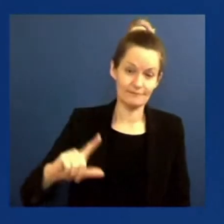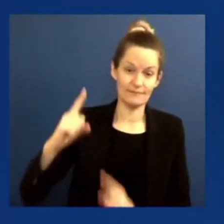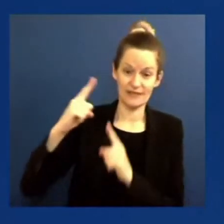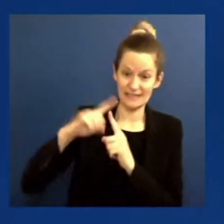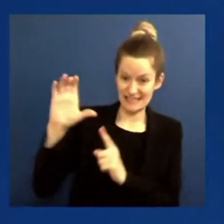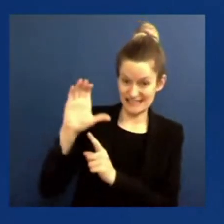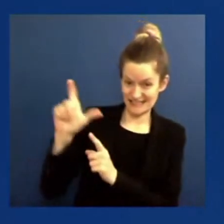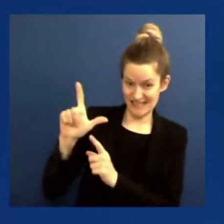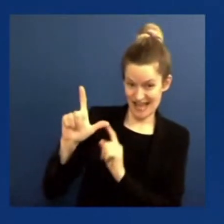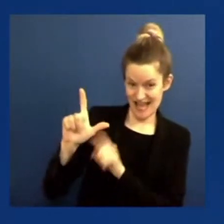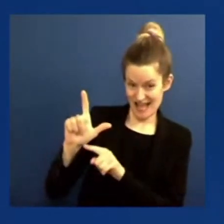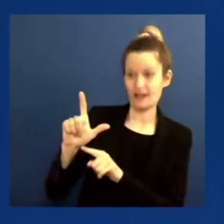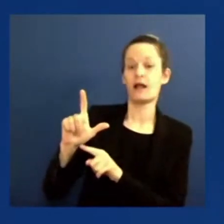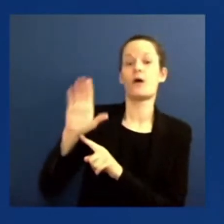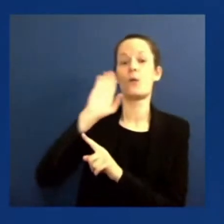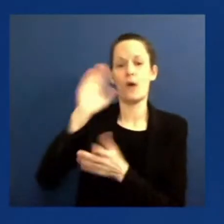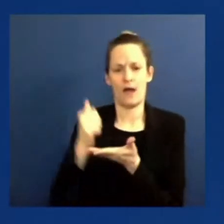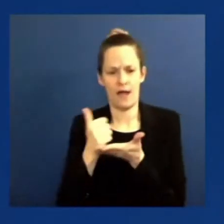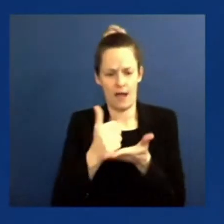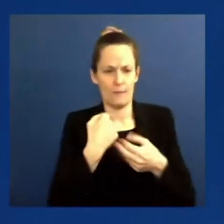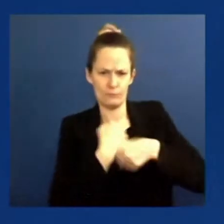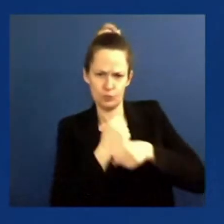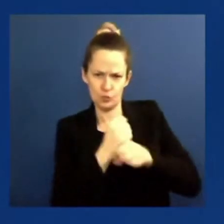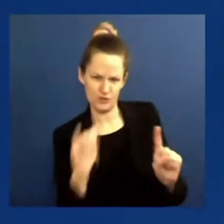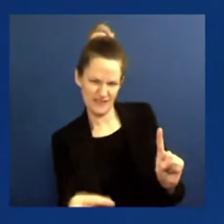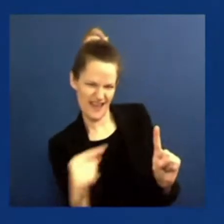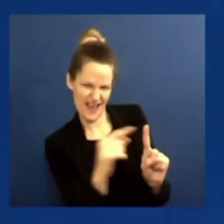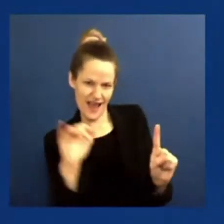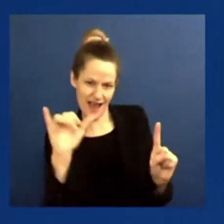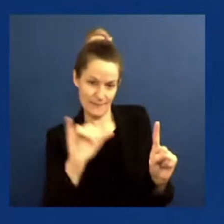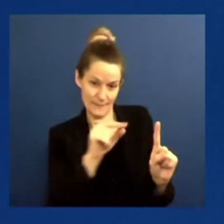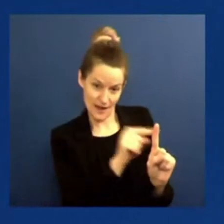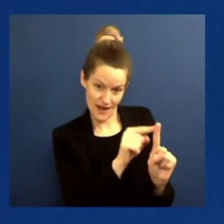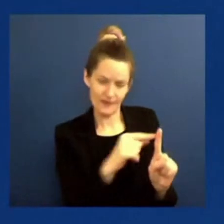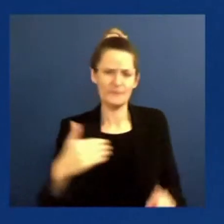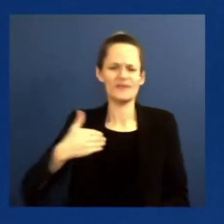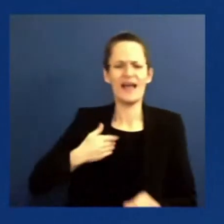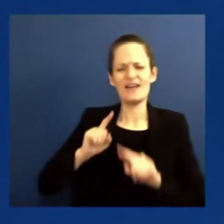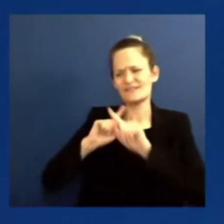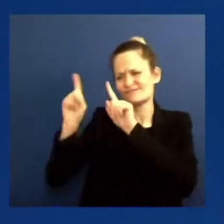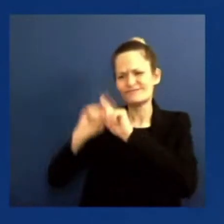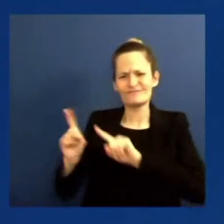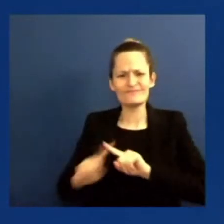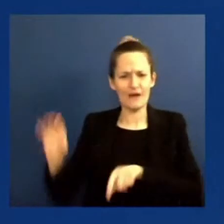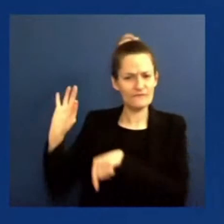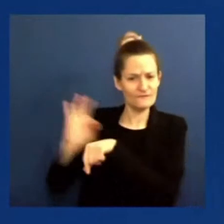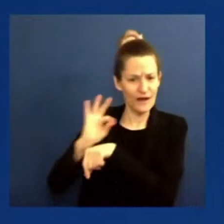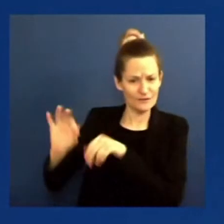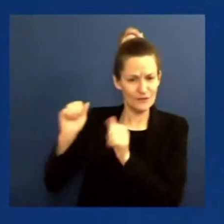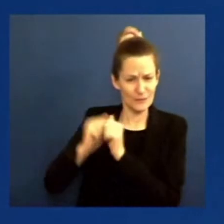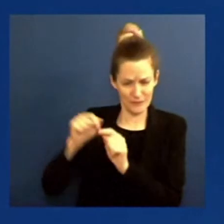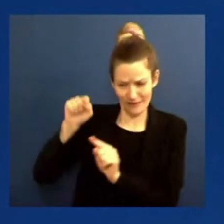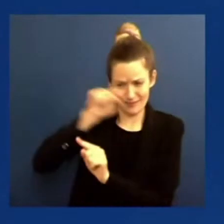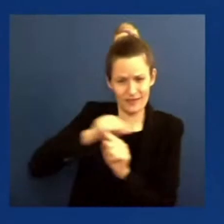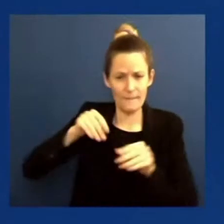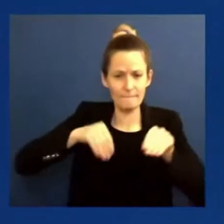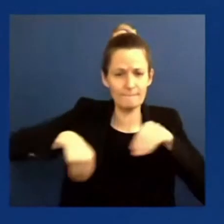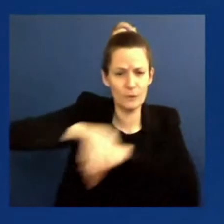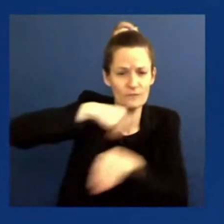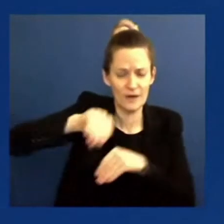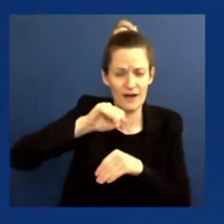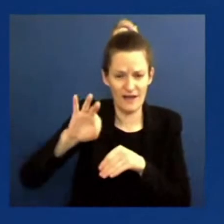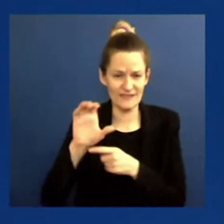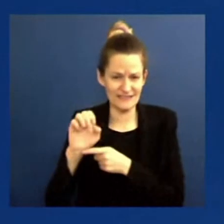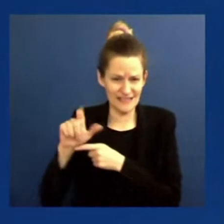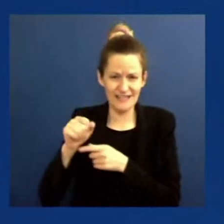and memory function. So now I want to describe some of the terminology that you probably are hearing about when new scientific papers come